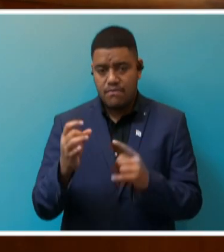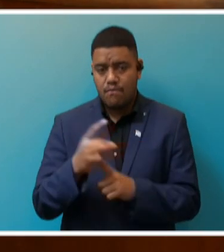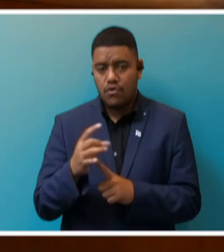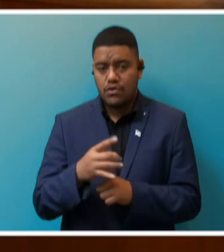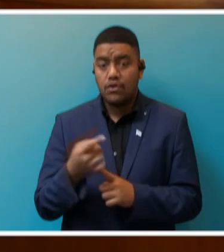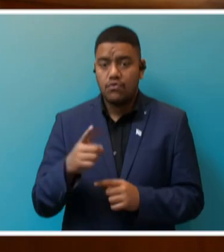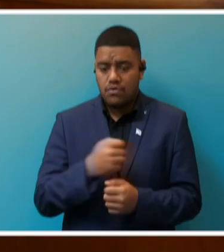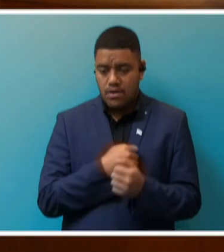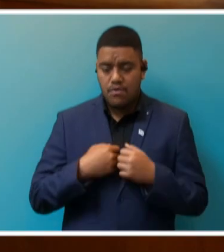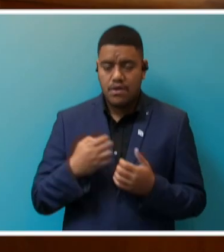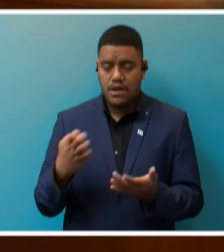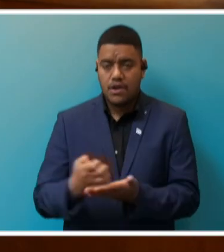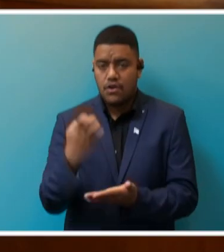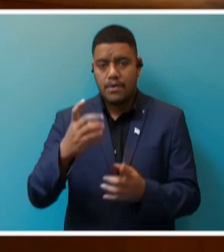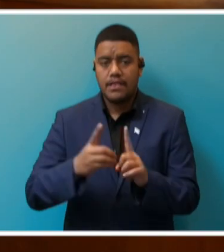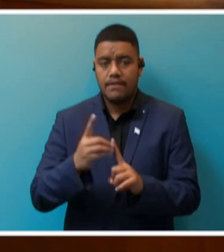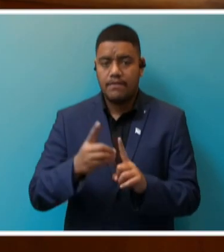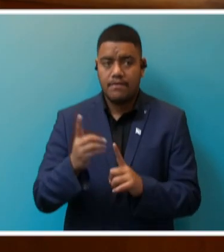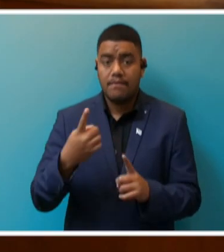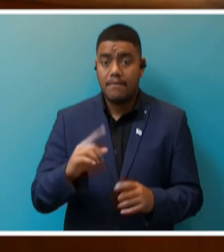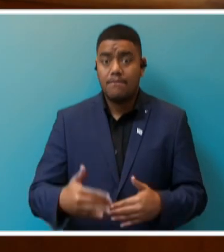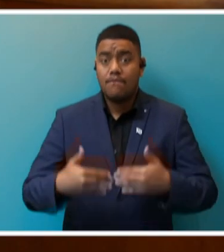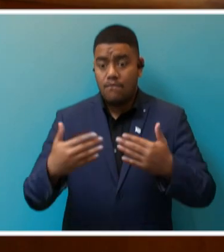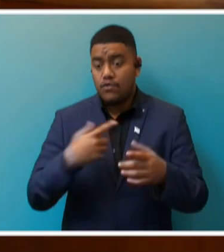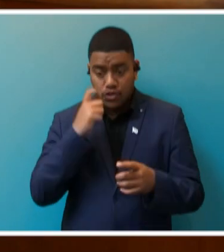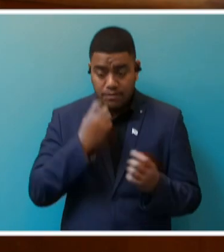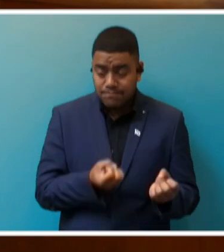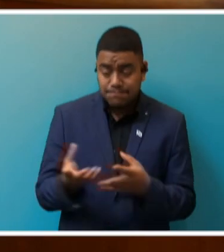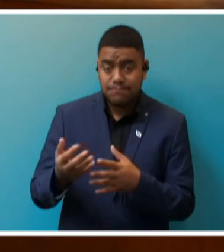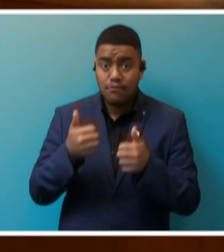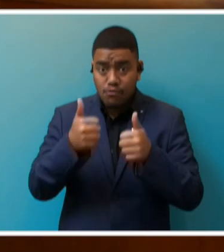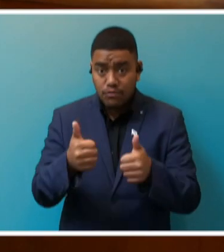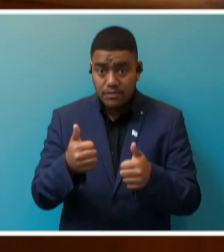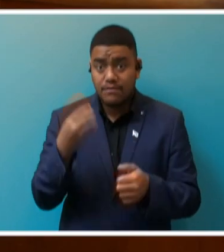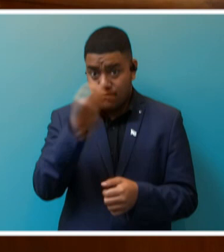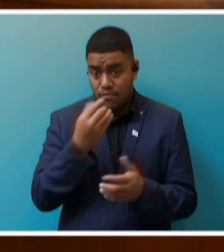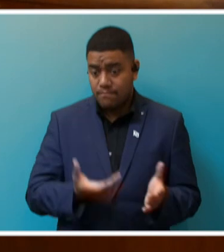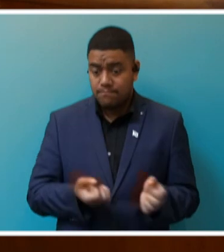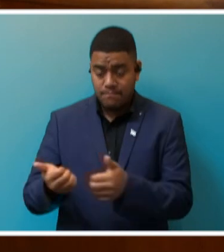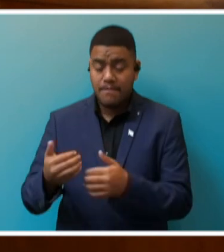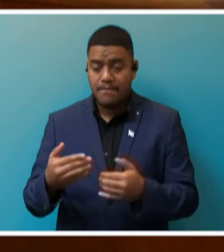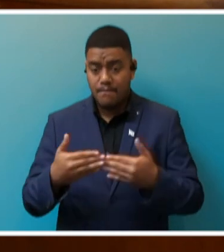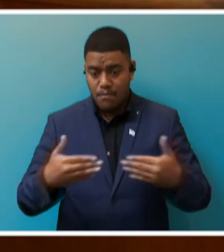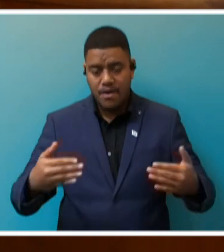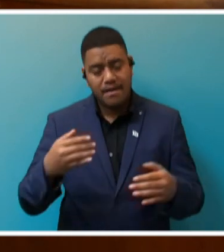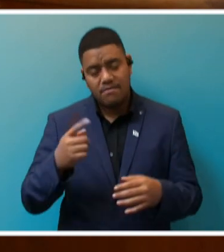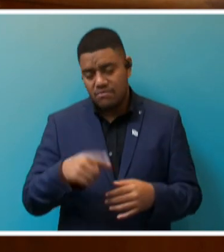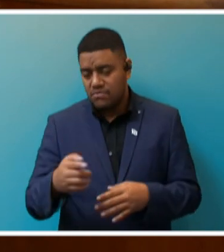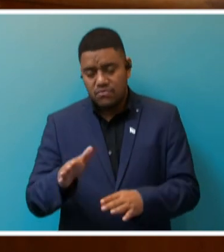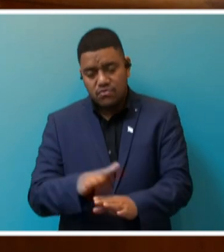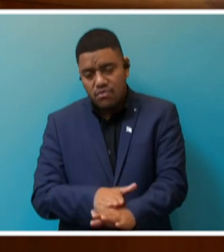our economic development, but moving goods across borders remains slow and